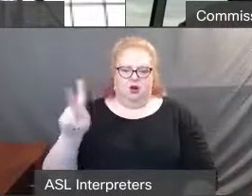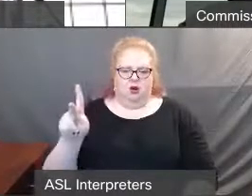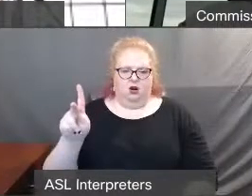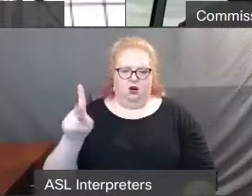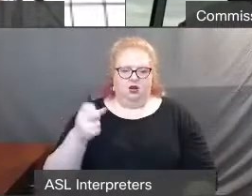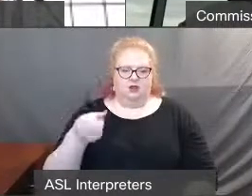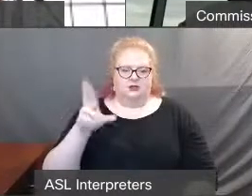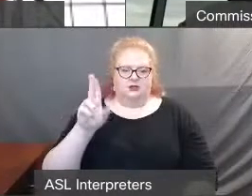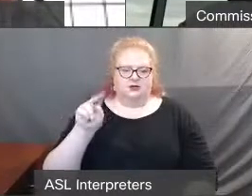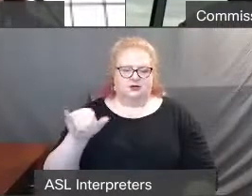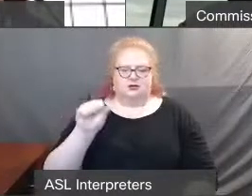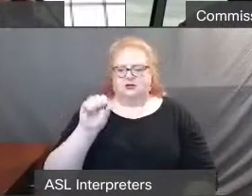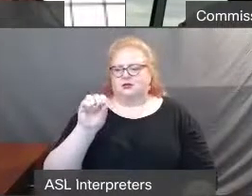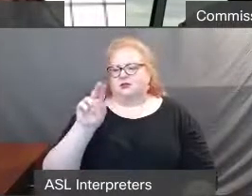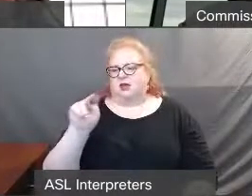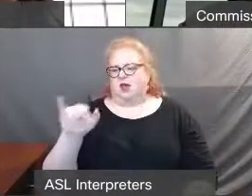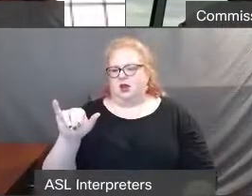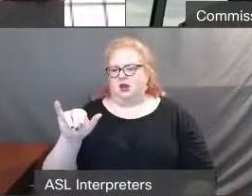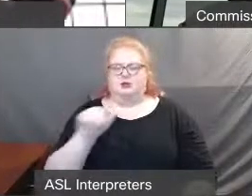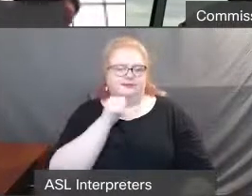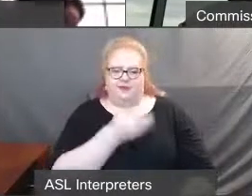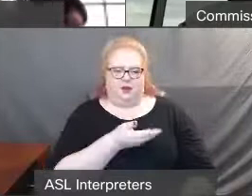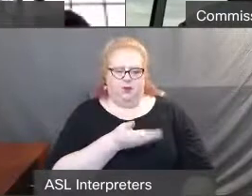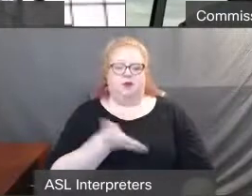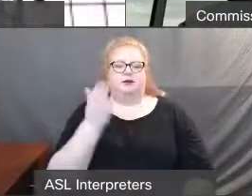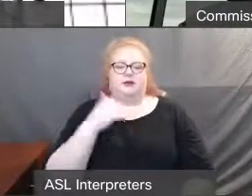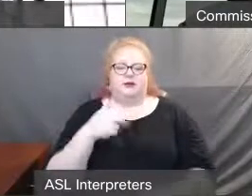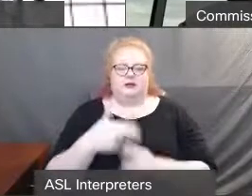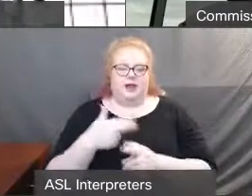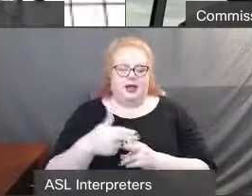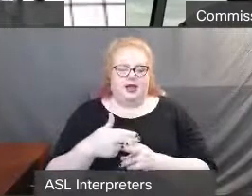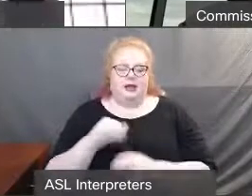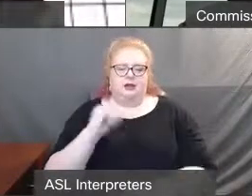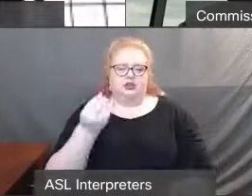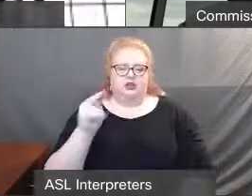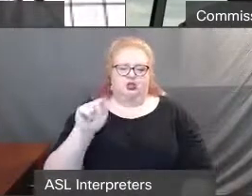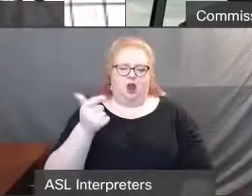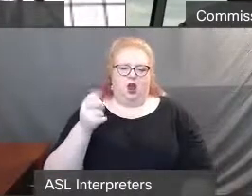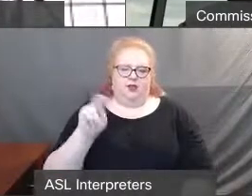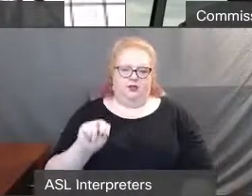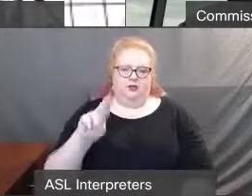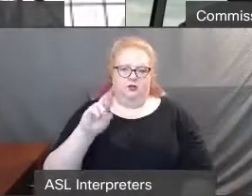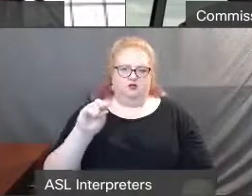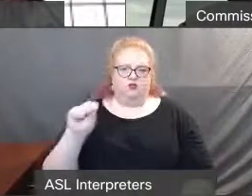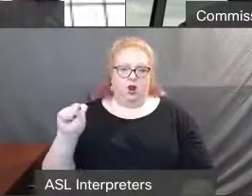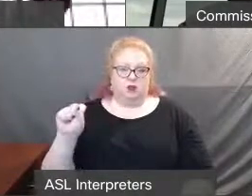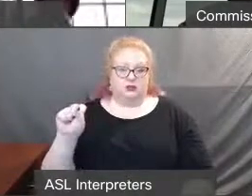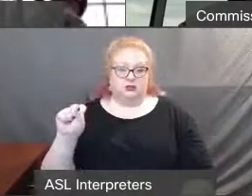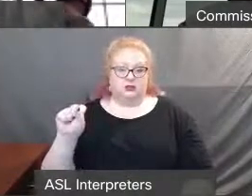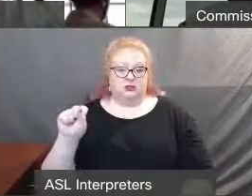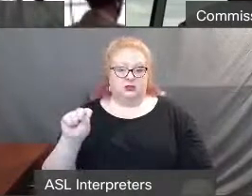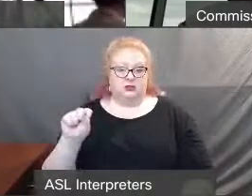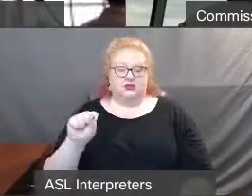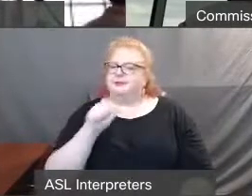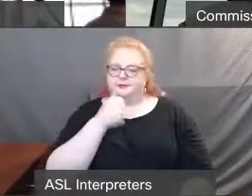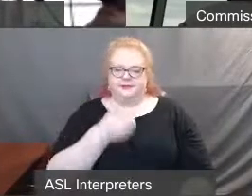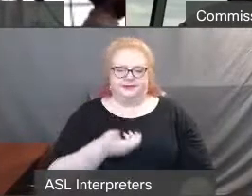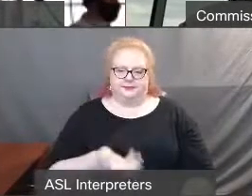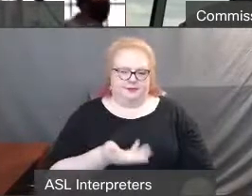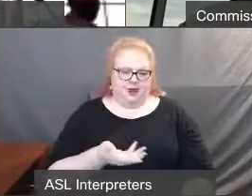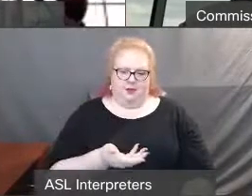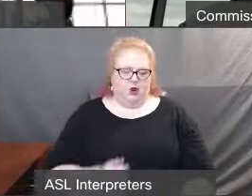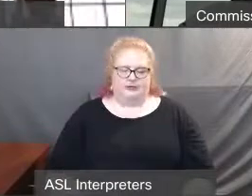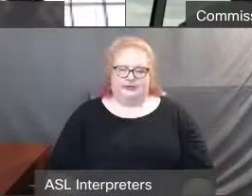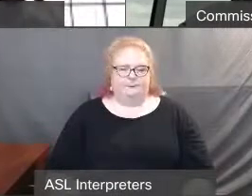Sunny Hawk. Not present. Okay. Next name I have is Jonathan Ross. Jonathan Ross. Not